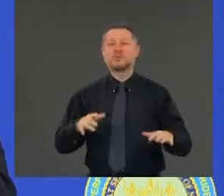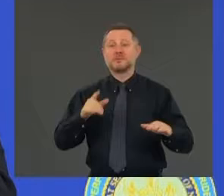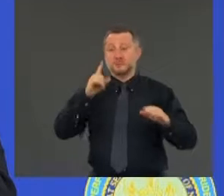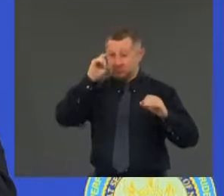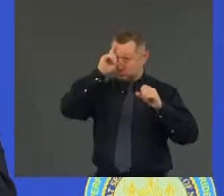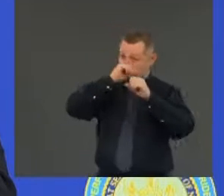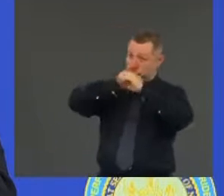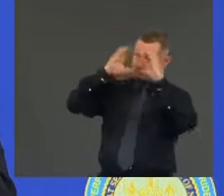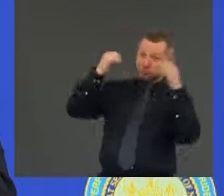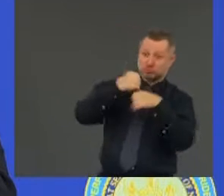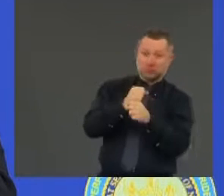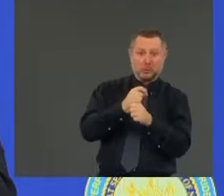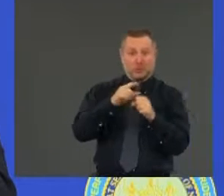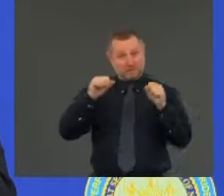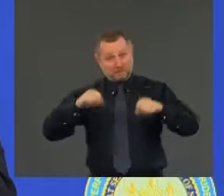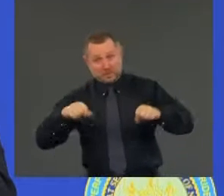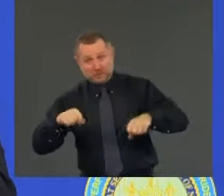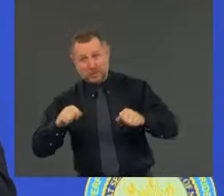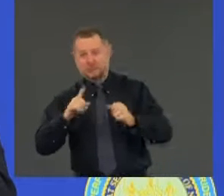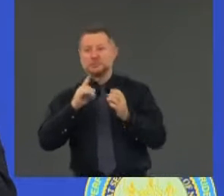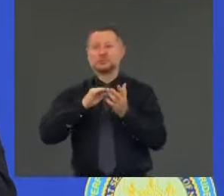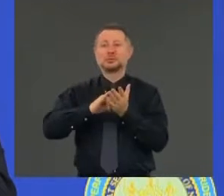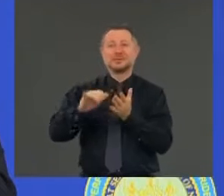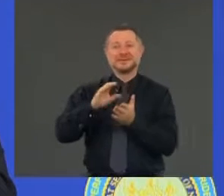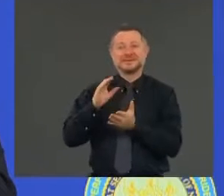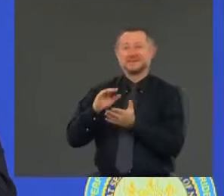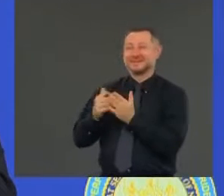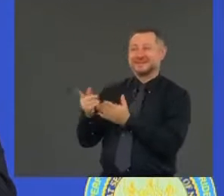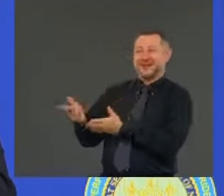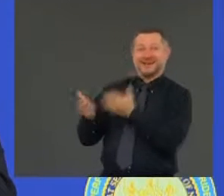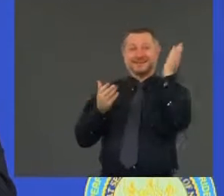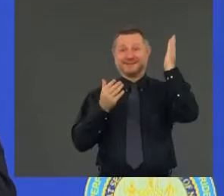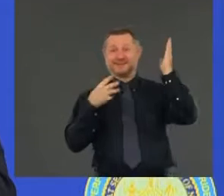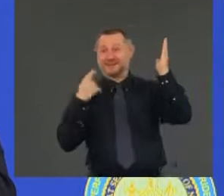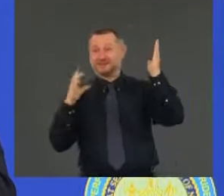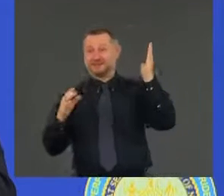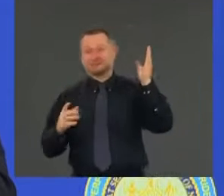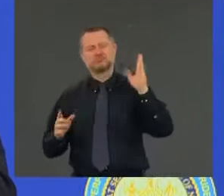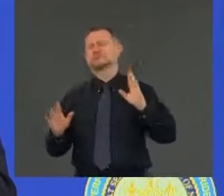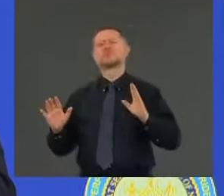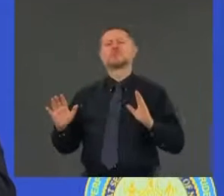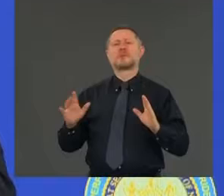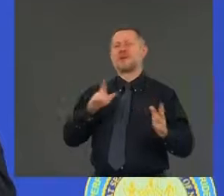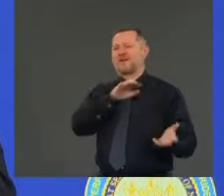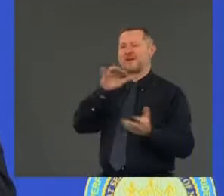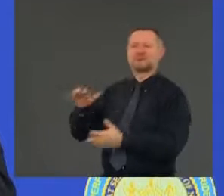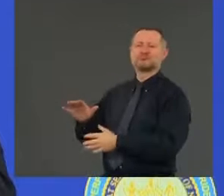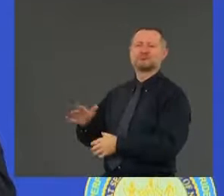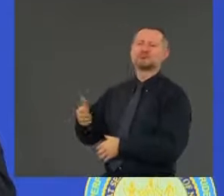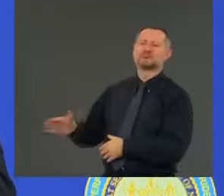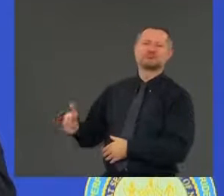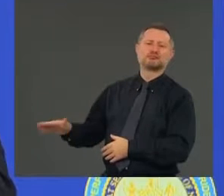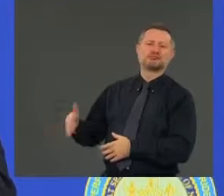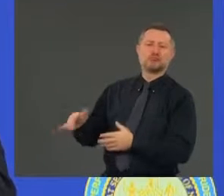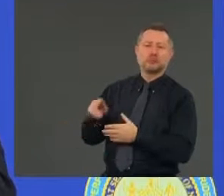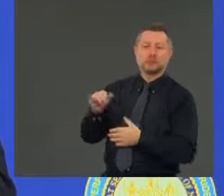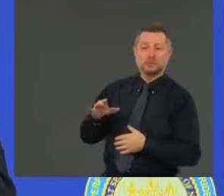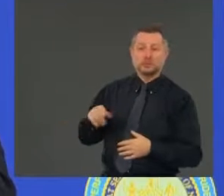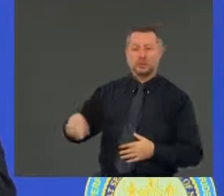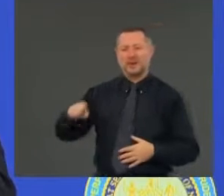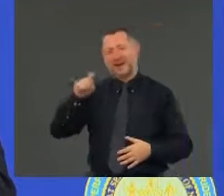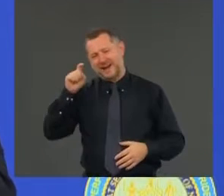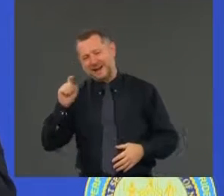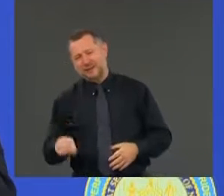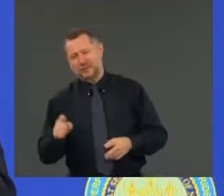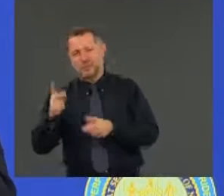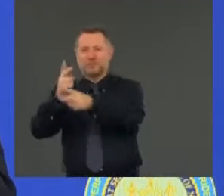or the excuse for Washington to say, well, we don't have to act. You can just go mortgage your future. I'm not in the